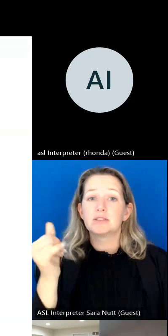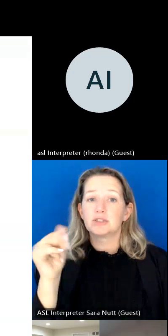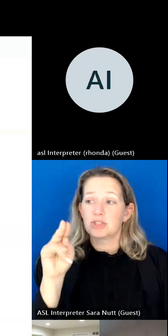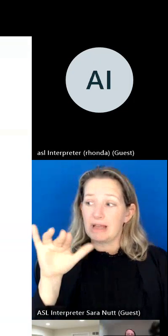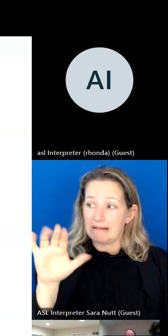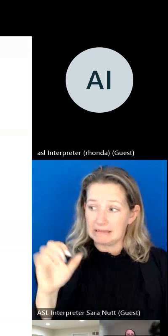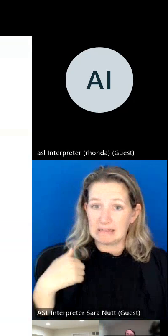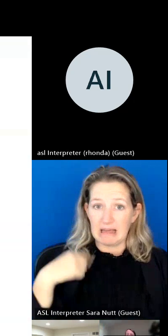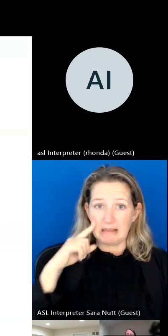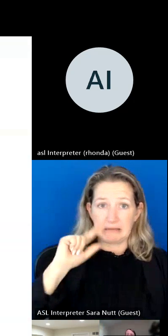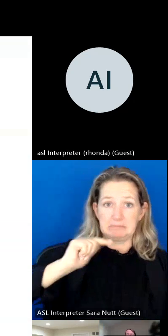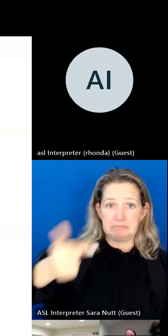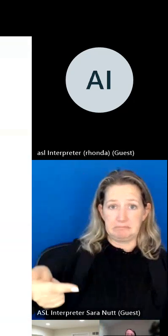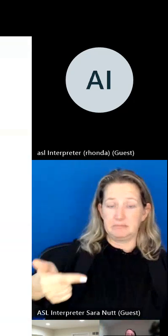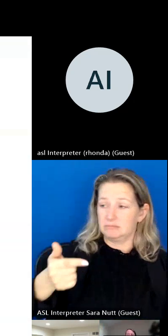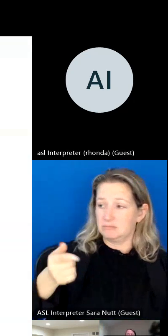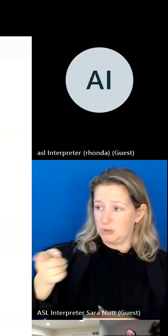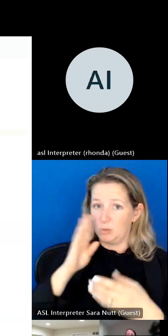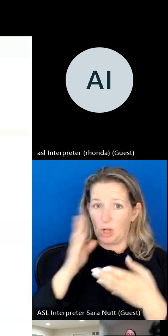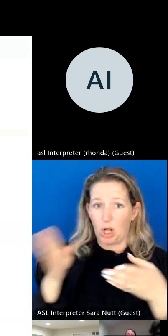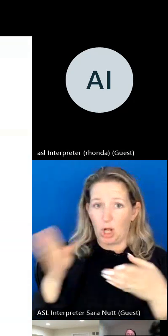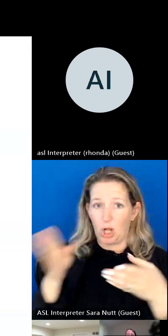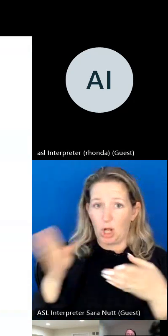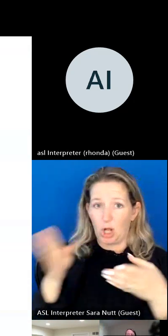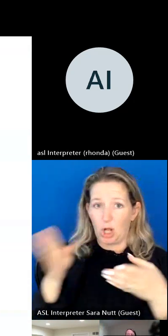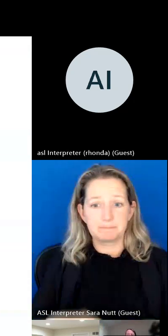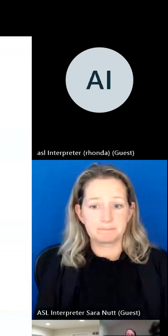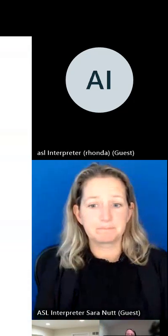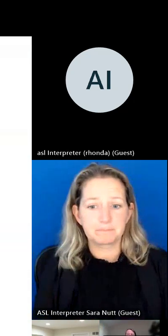you to close us out.